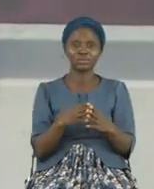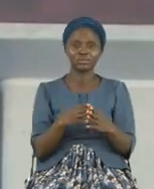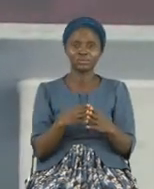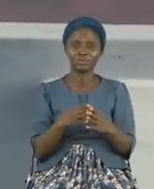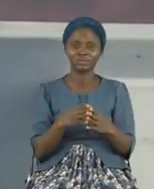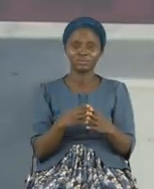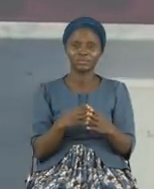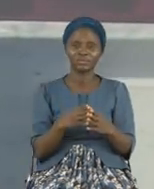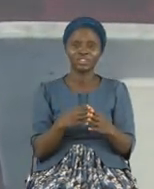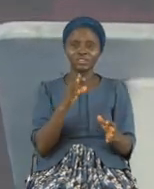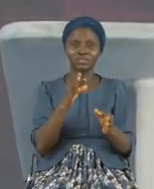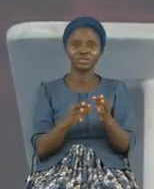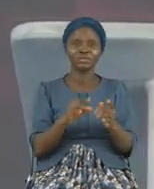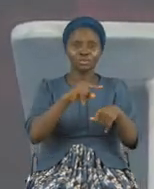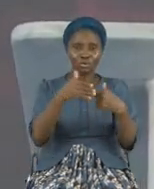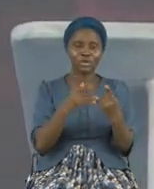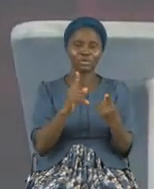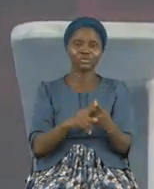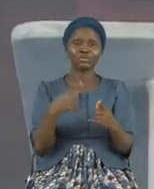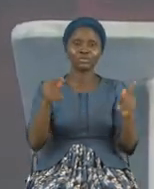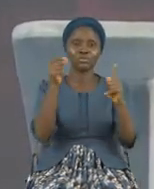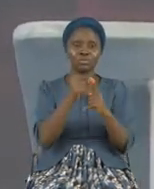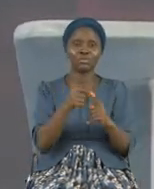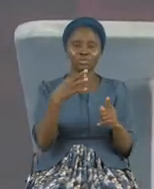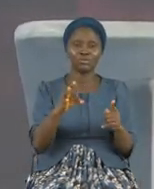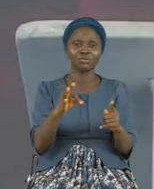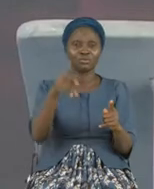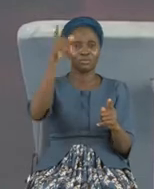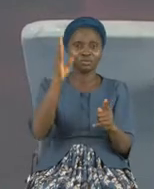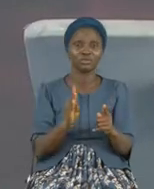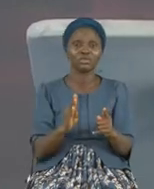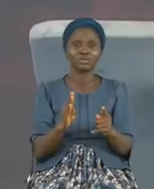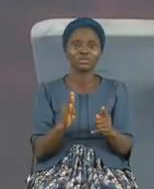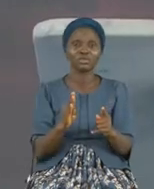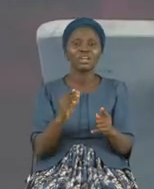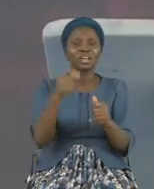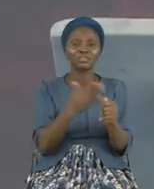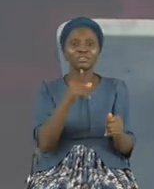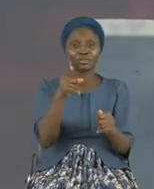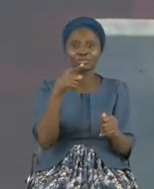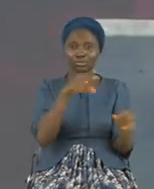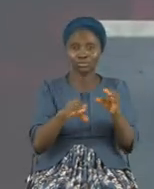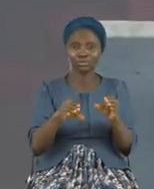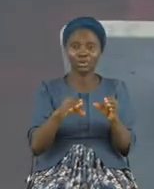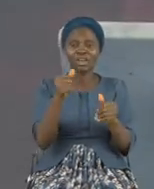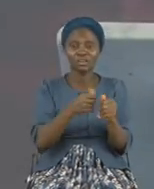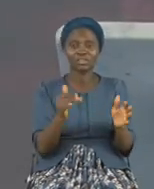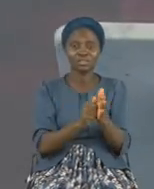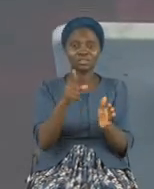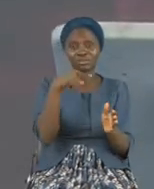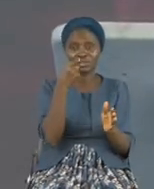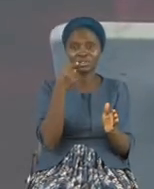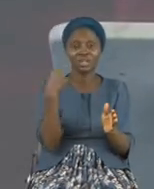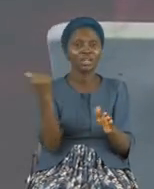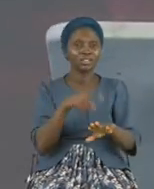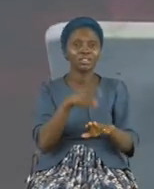something wrong. Go back to the word. Everything you do, everything you say, however you minister, go back to the